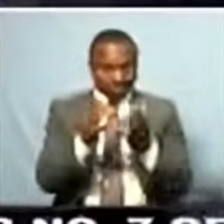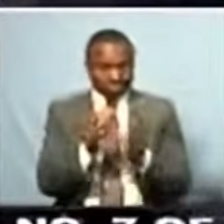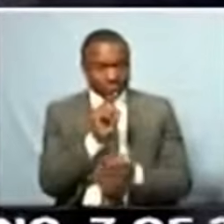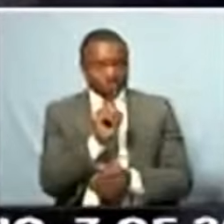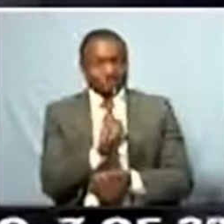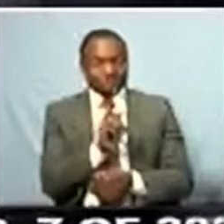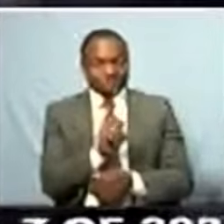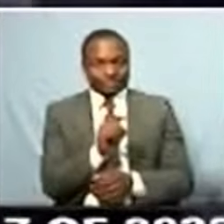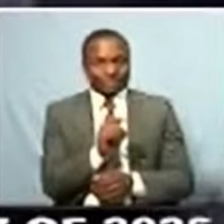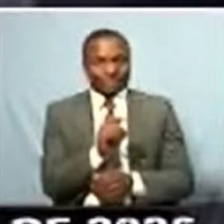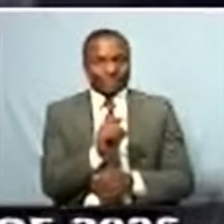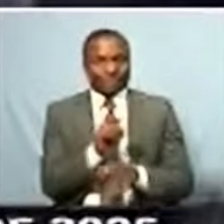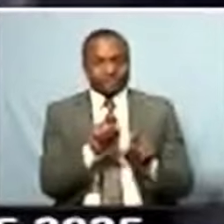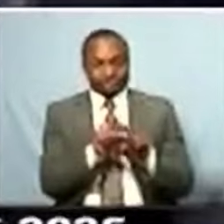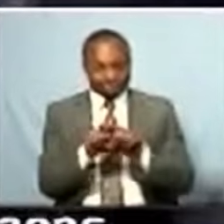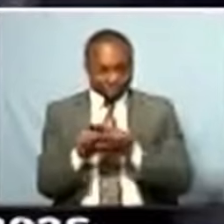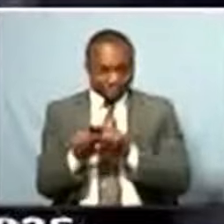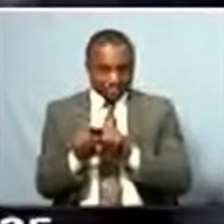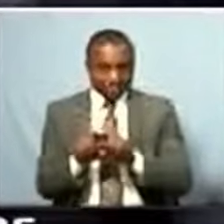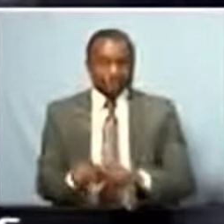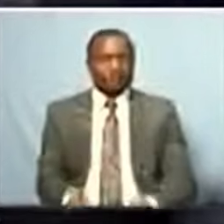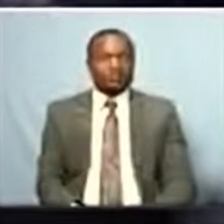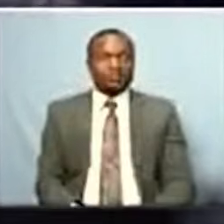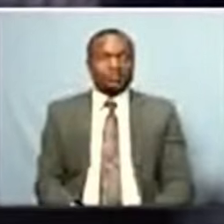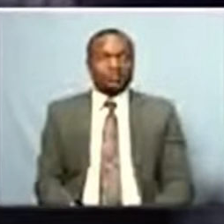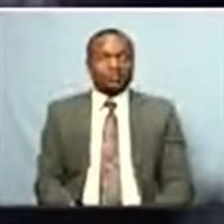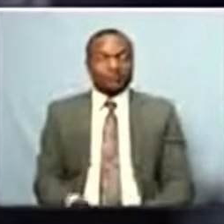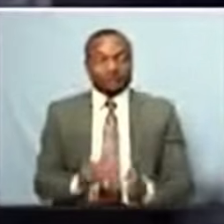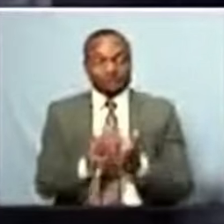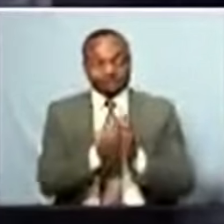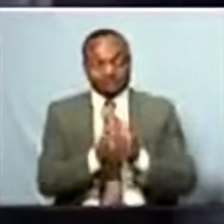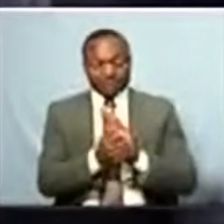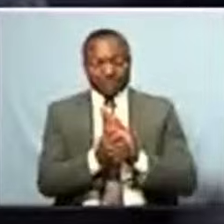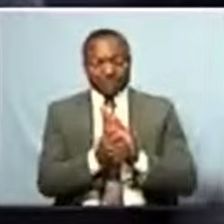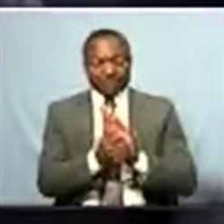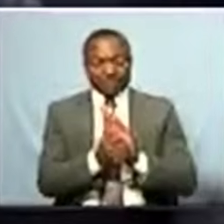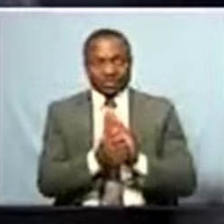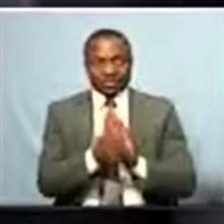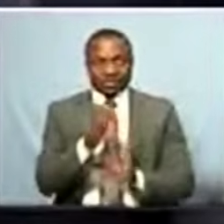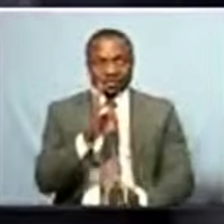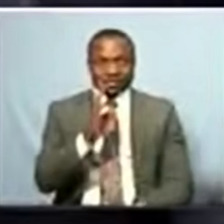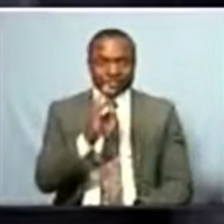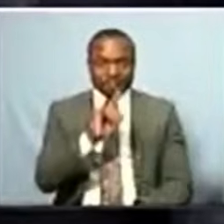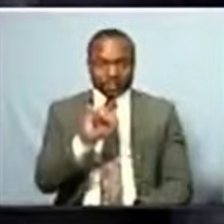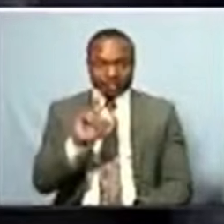to also the act itself, I mean the bill.